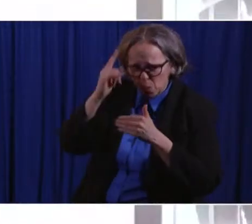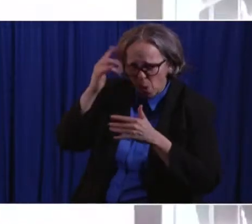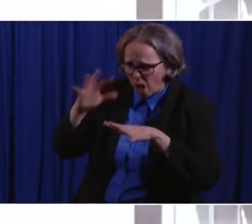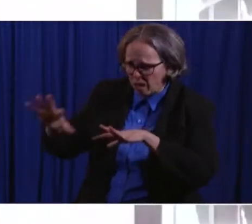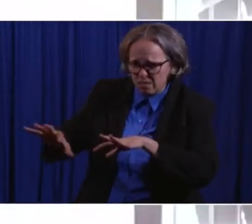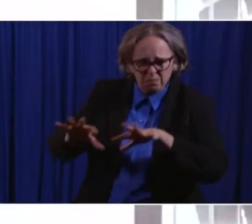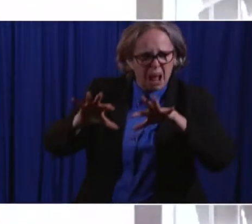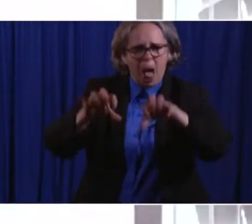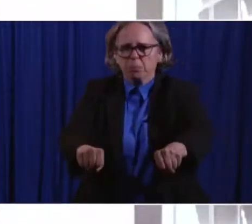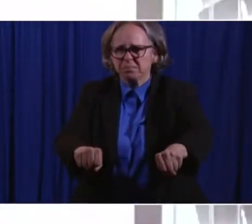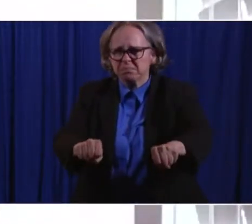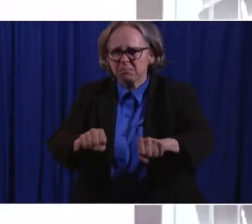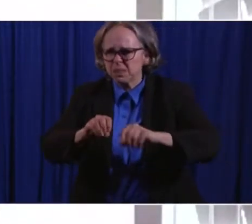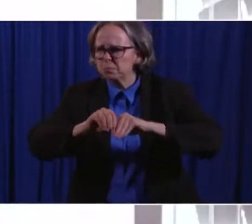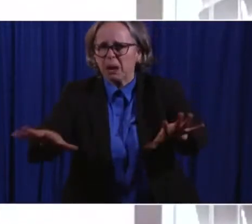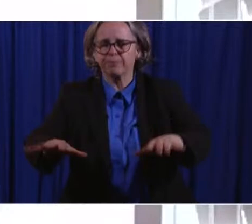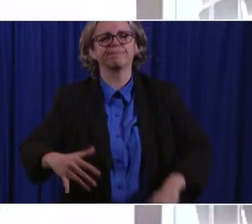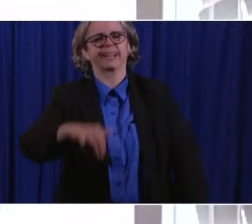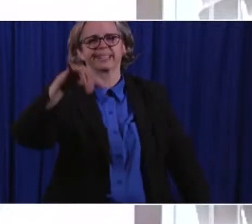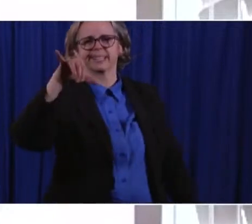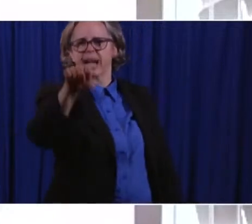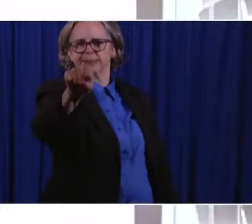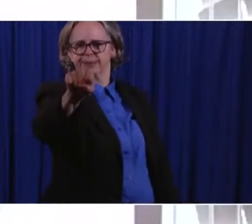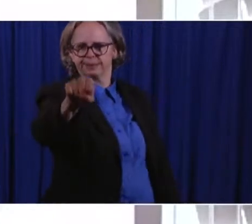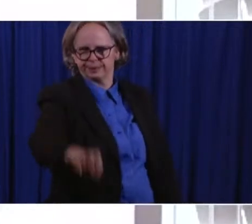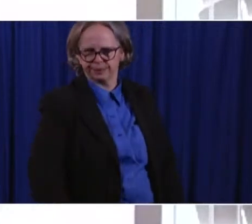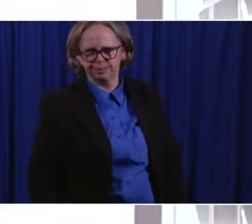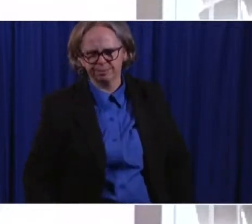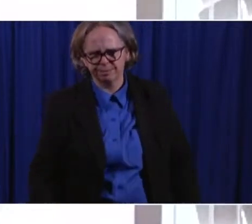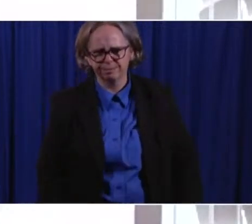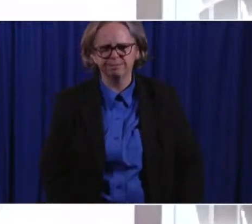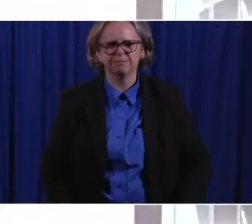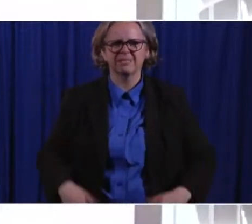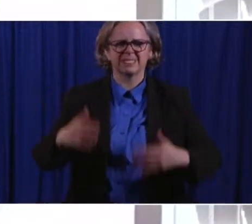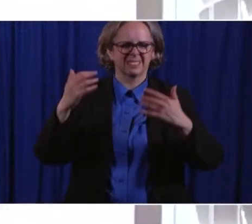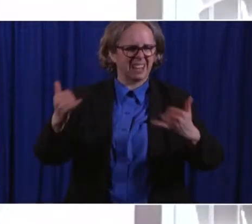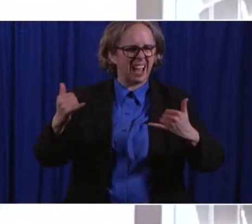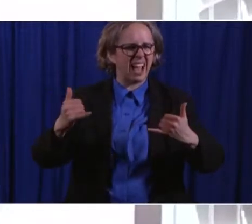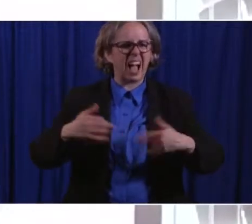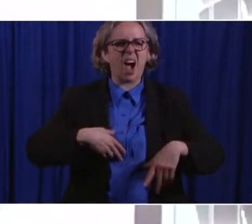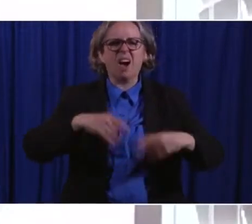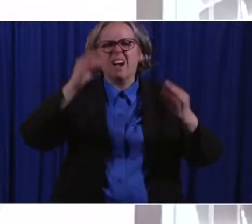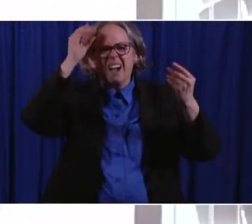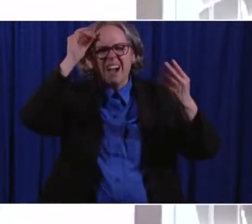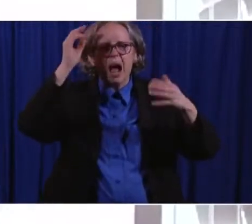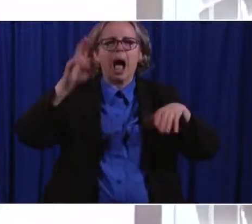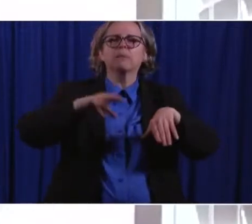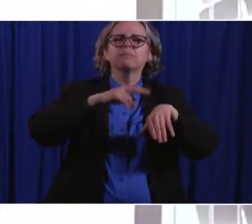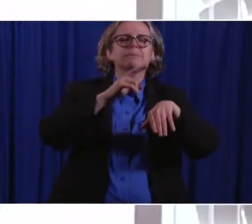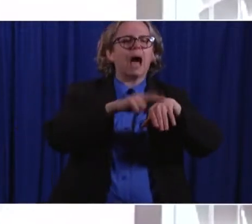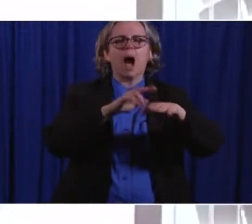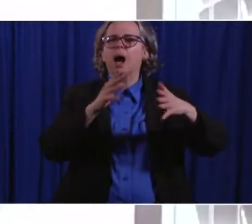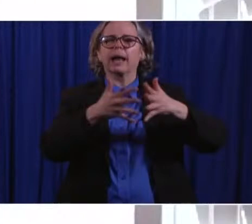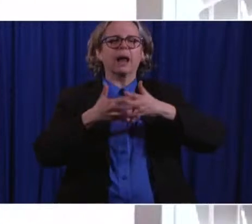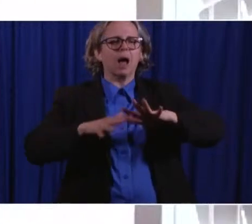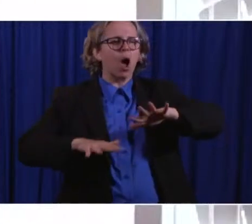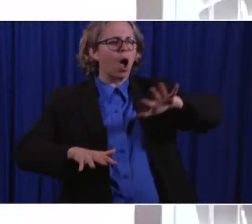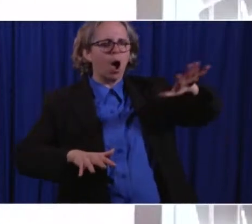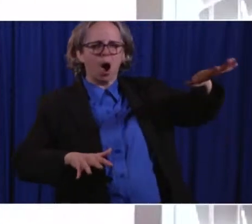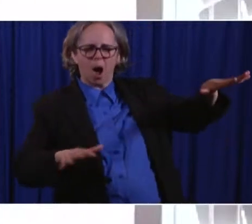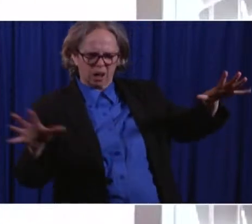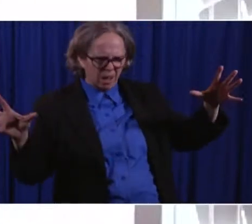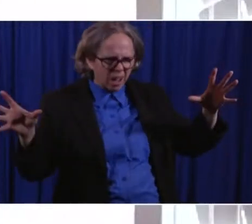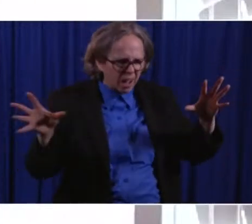right now, if you look nationally, it's about 1/3 of the virus that's out there is